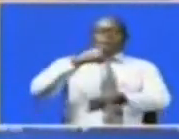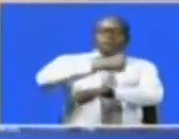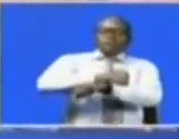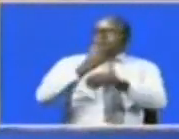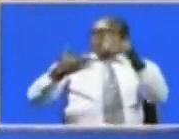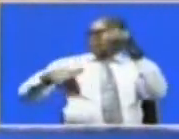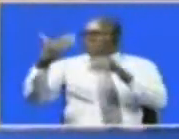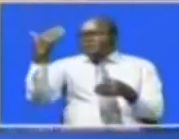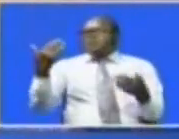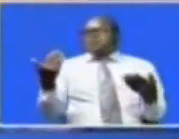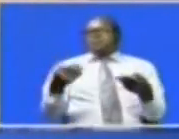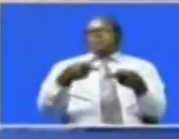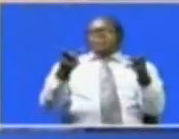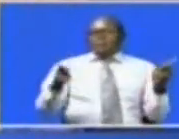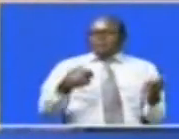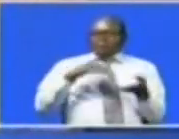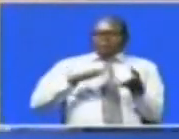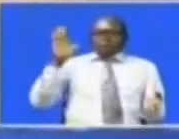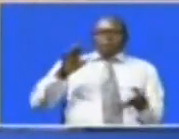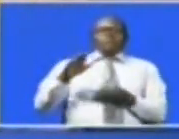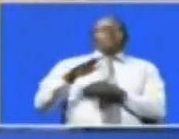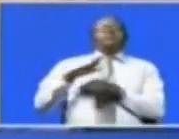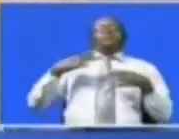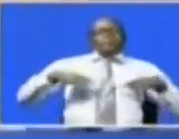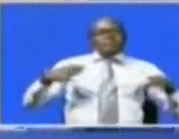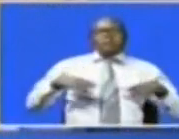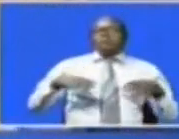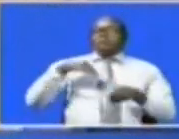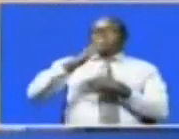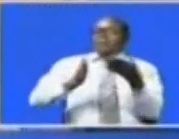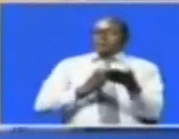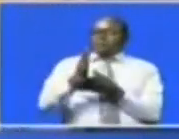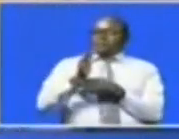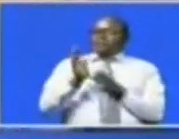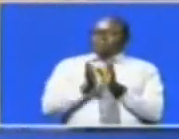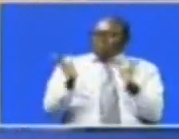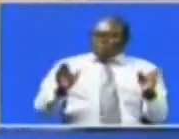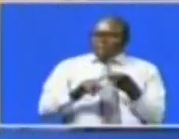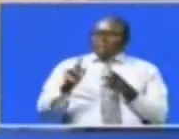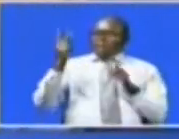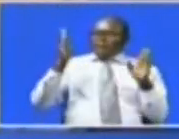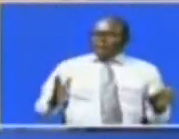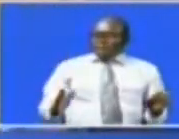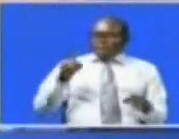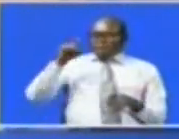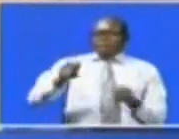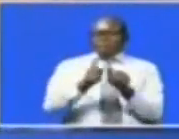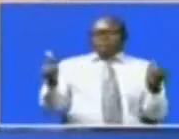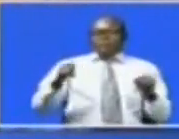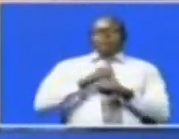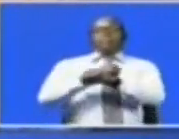universities, places which have a high traffic, so we must make sure that the public and the Kenyan people are properly